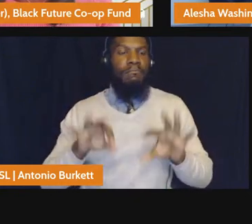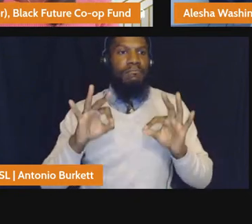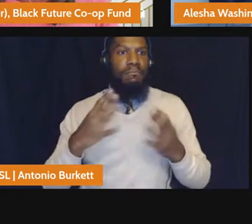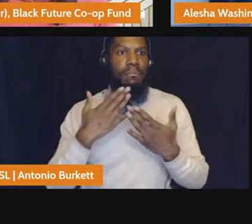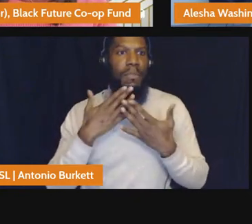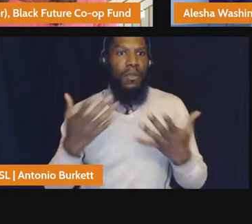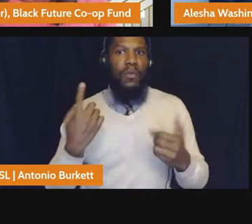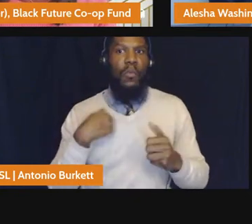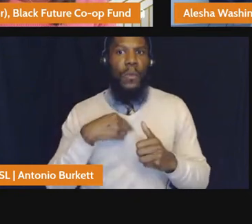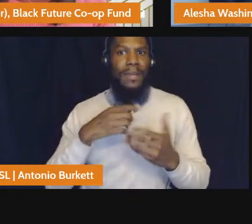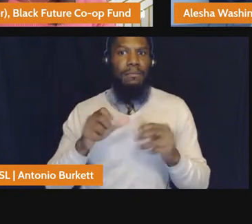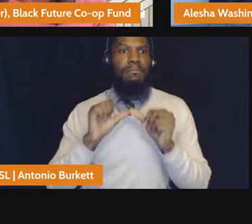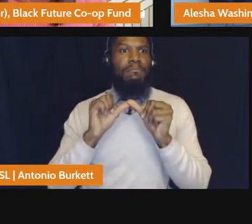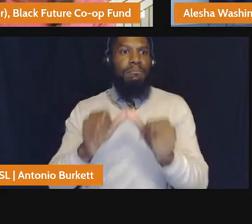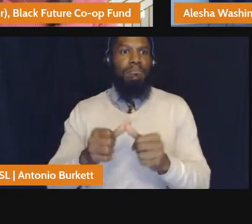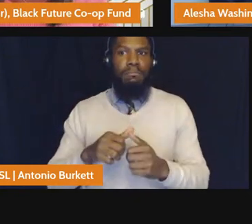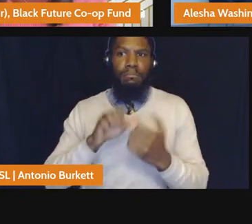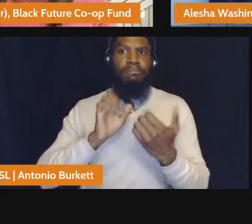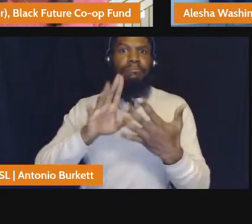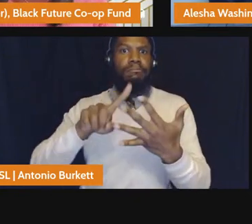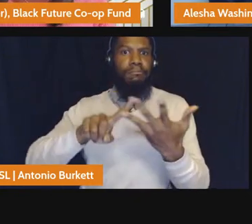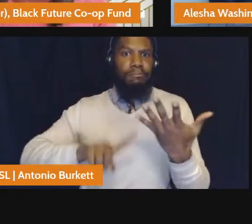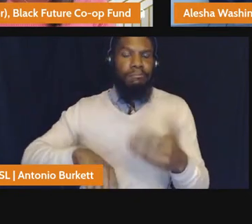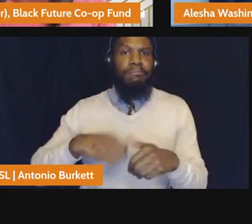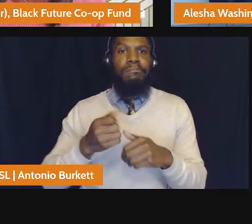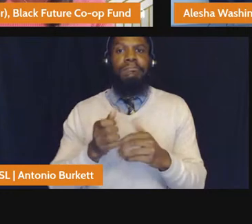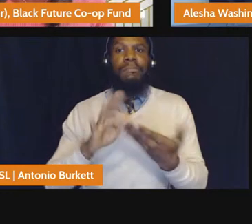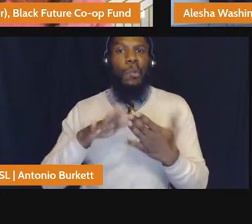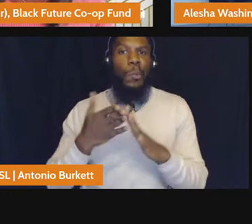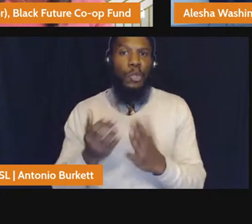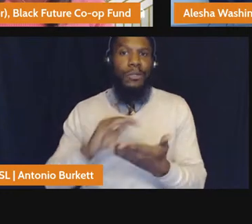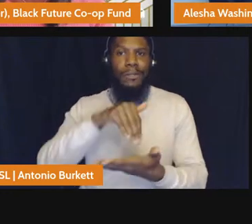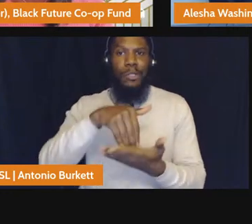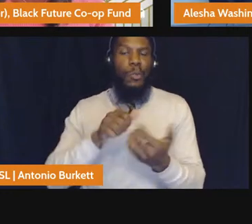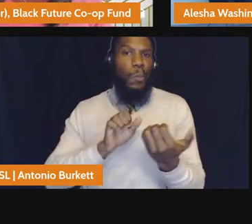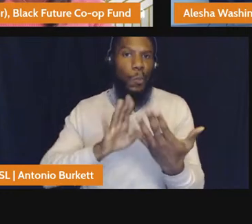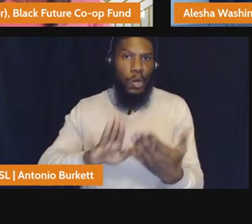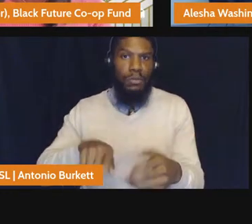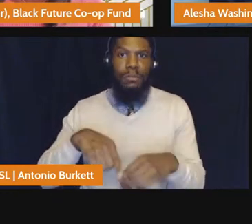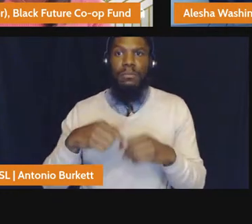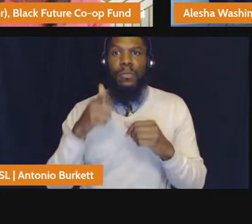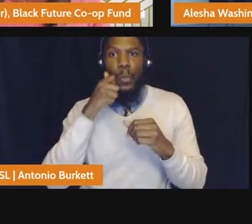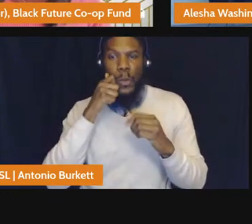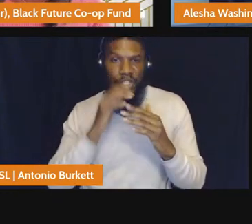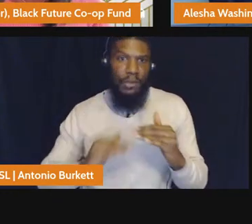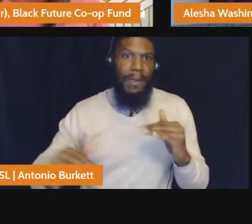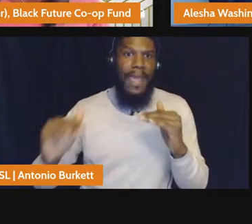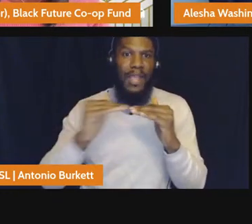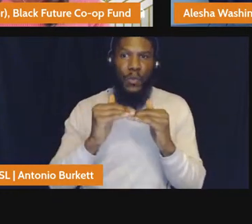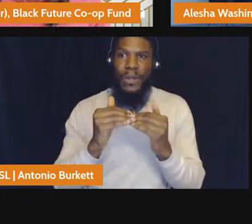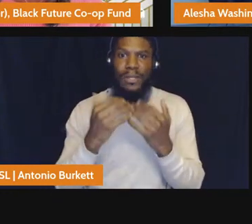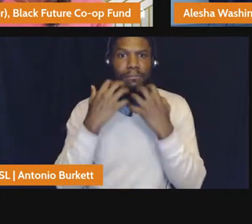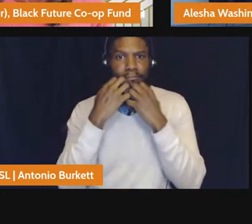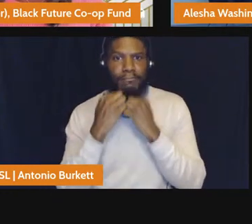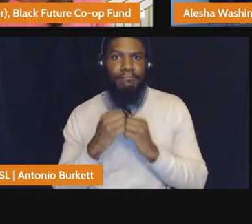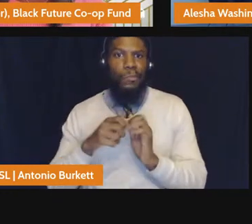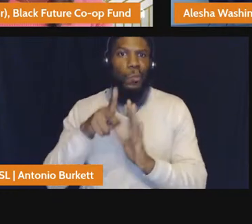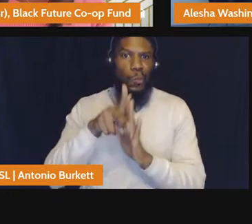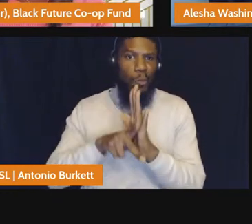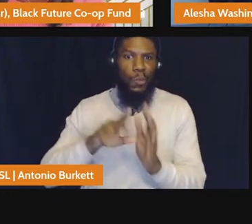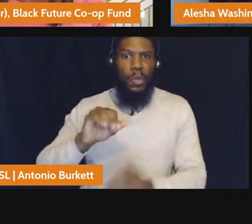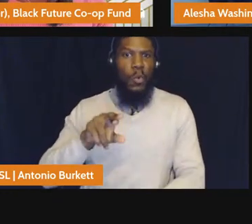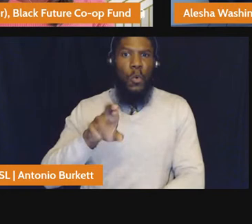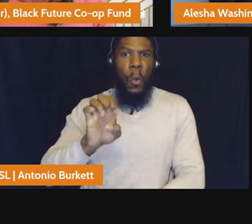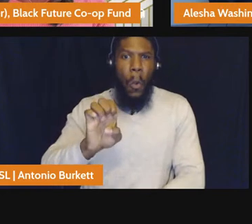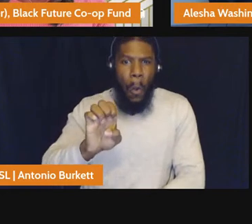philanthropy, community-centered approaches, advancing racial equity or racial justice as important values or core principles, and you've